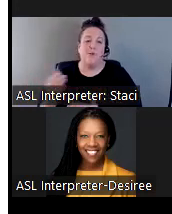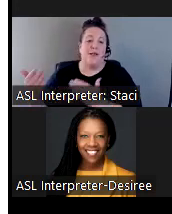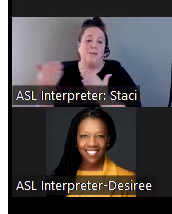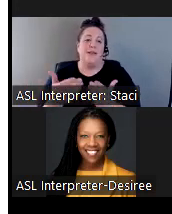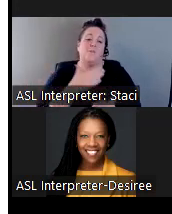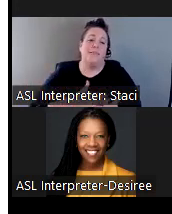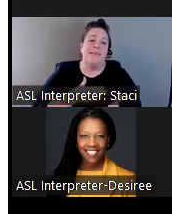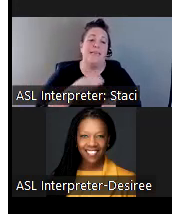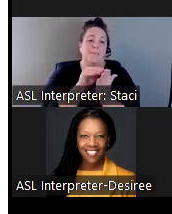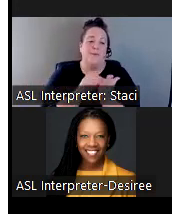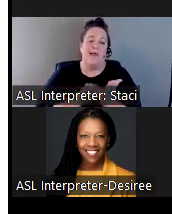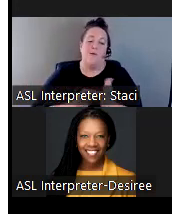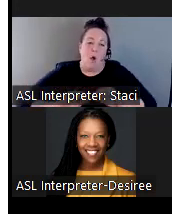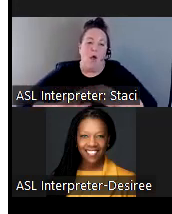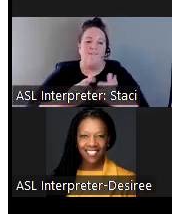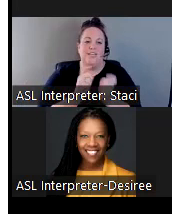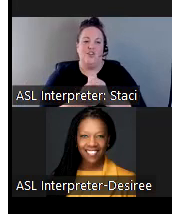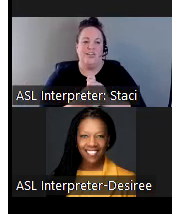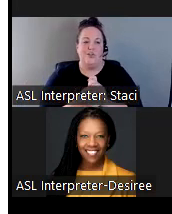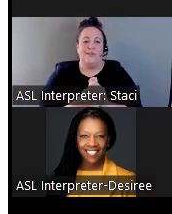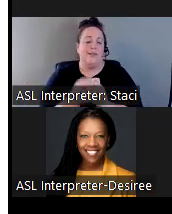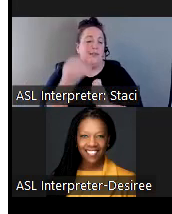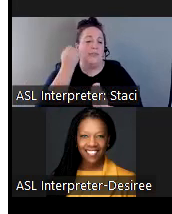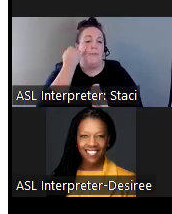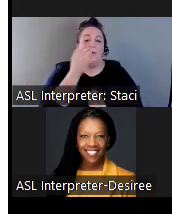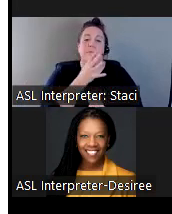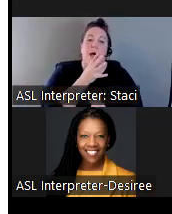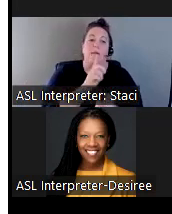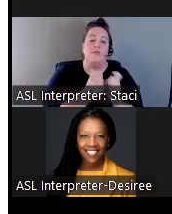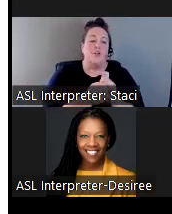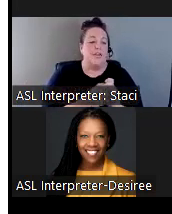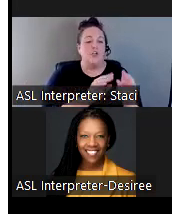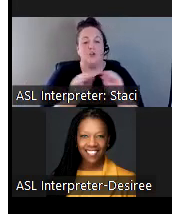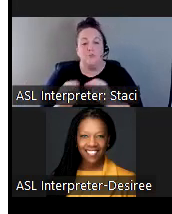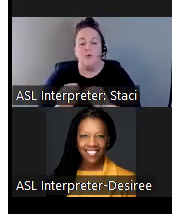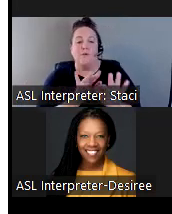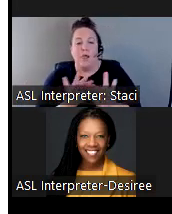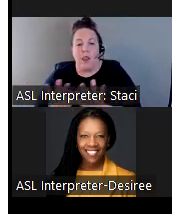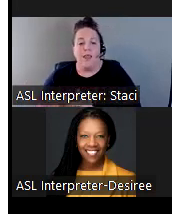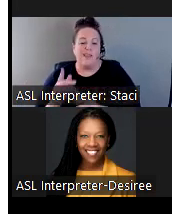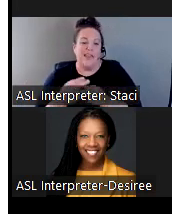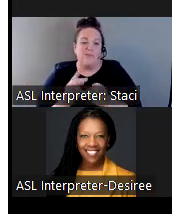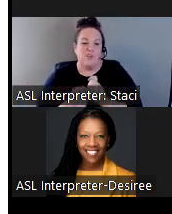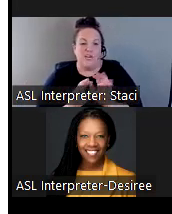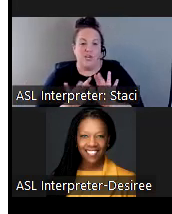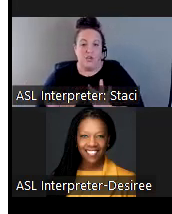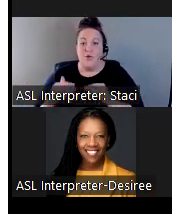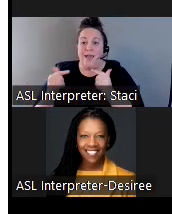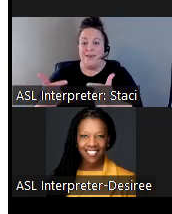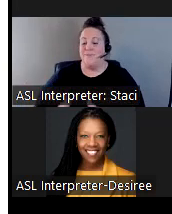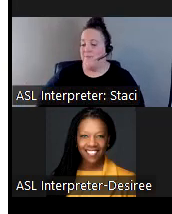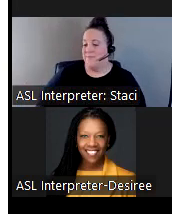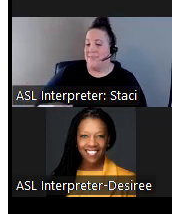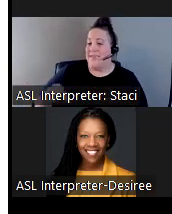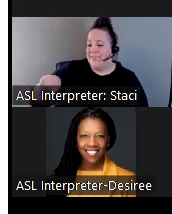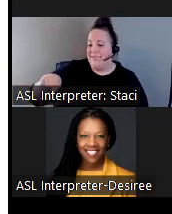in there any obvious changes. Say the names have changed, mother's moved to this location, et cetera, et cetera. Go ahead. And this is